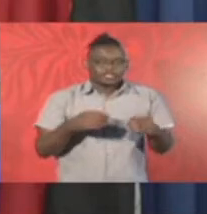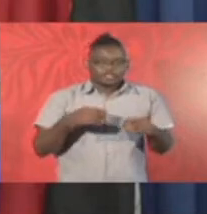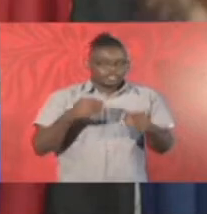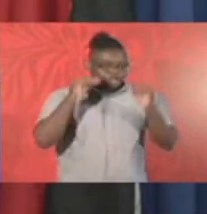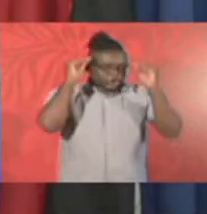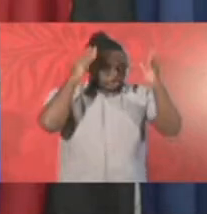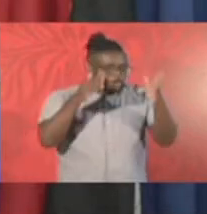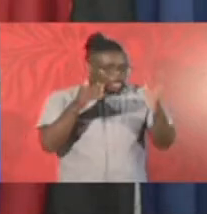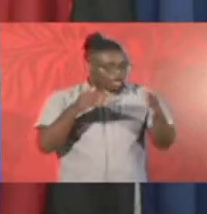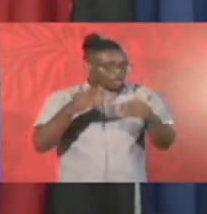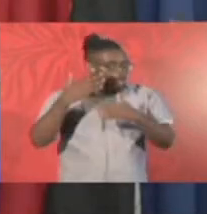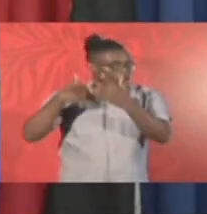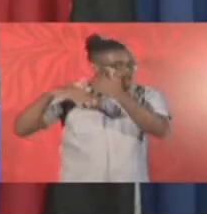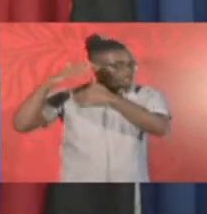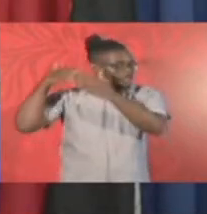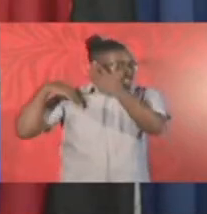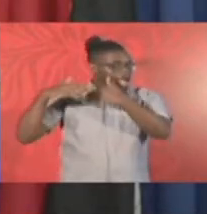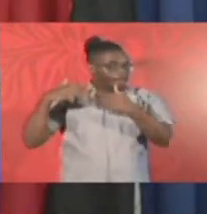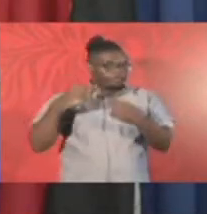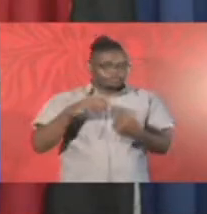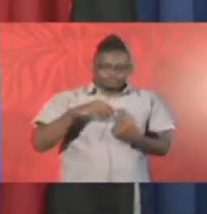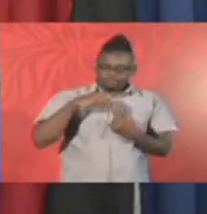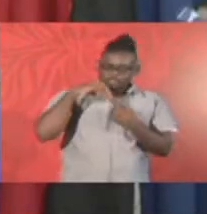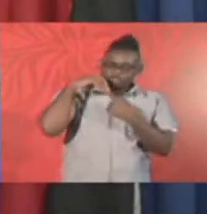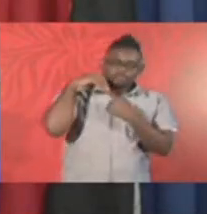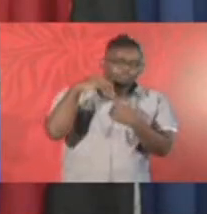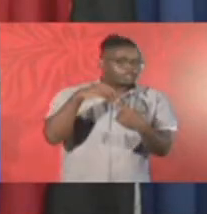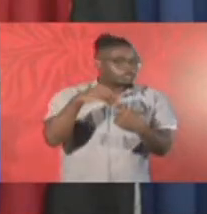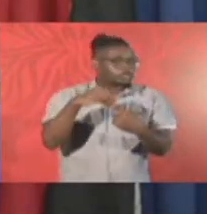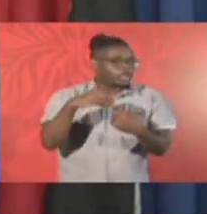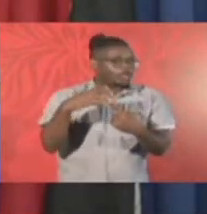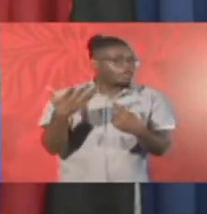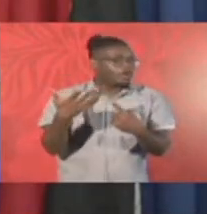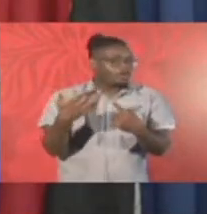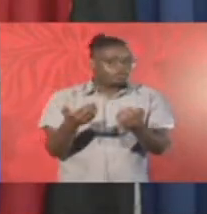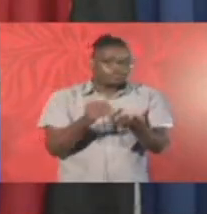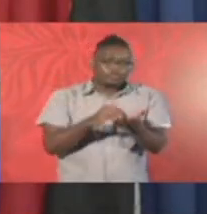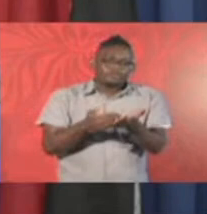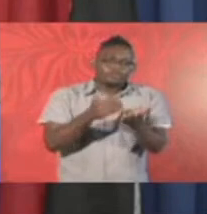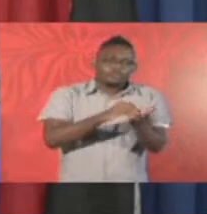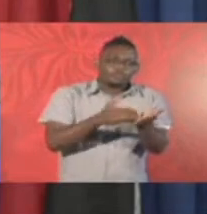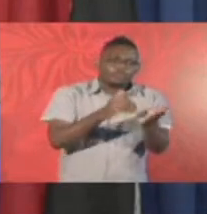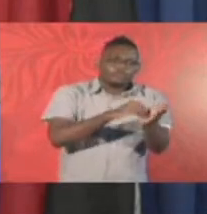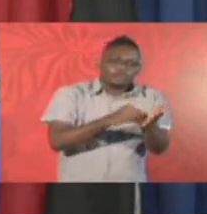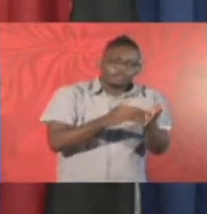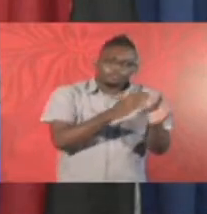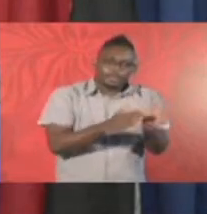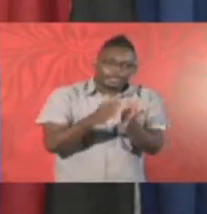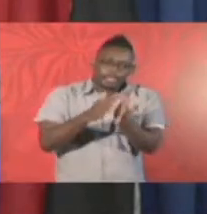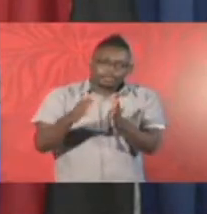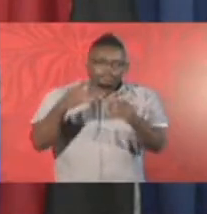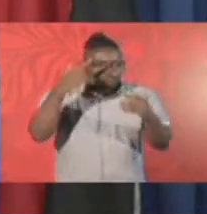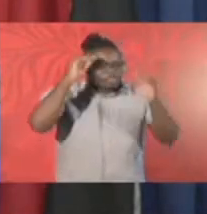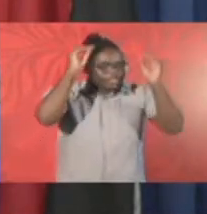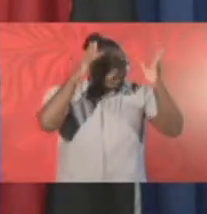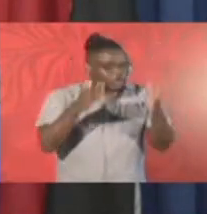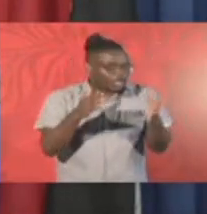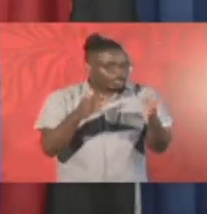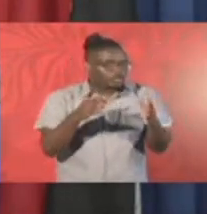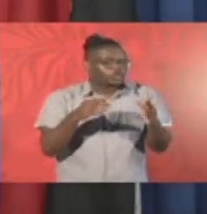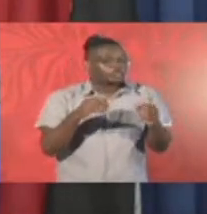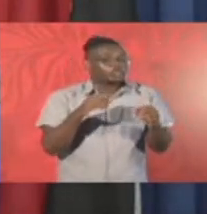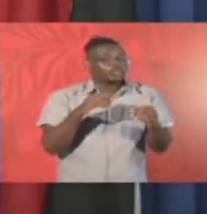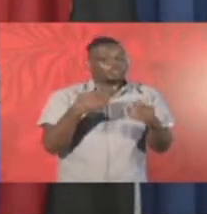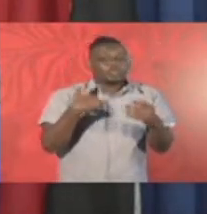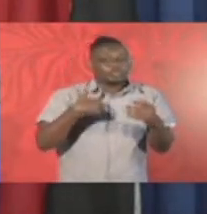we made special arrangements for teachers, not once but repeatedly. So we expect that teachers, more